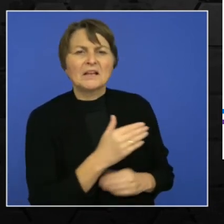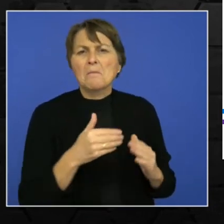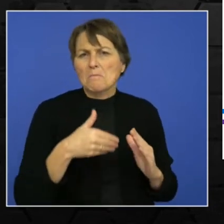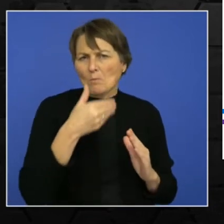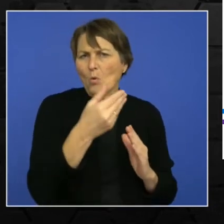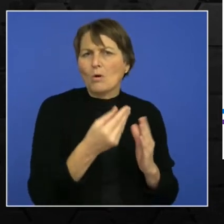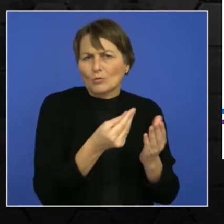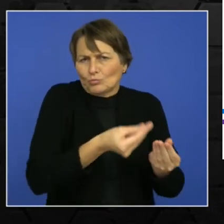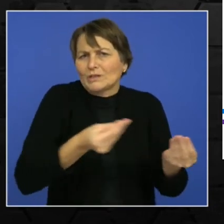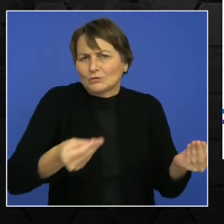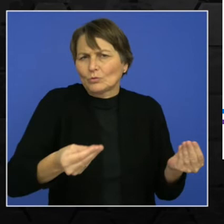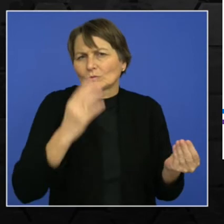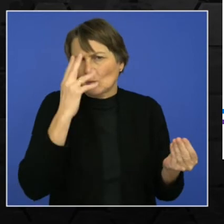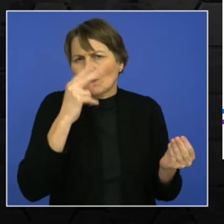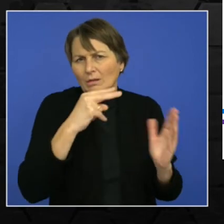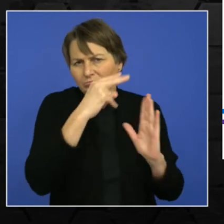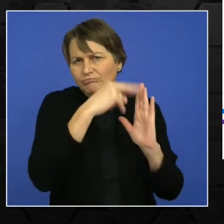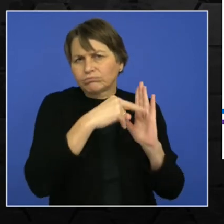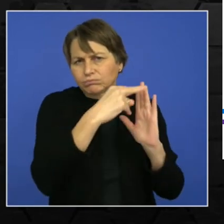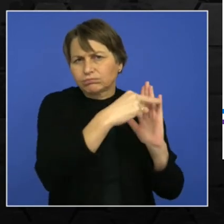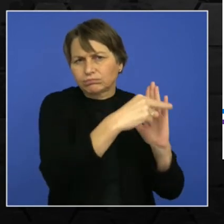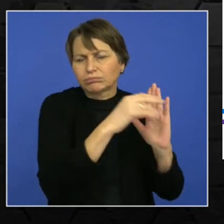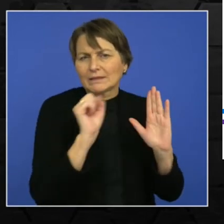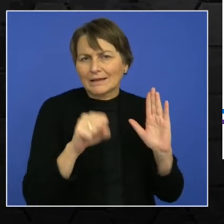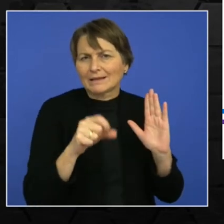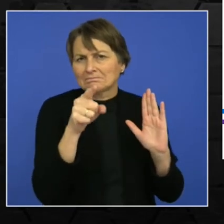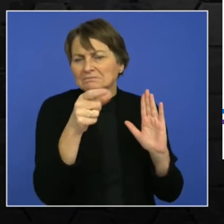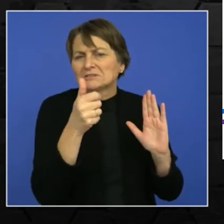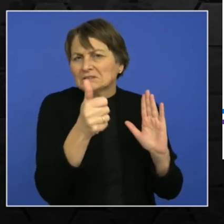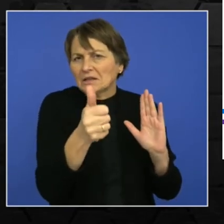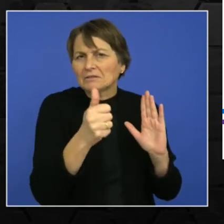and then you can do all of these stuff as well.